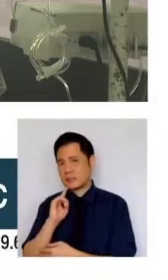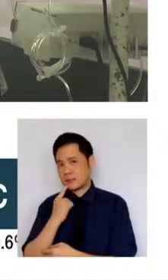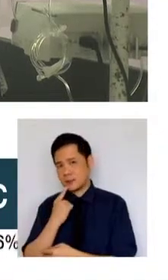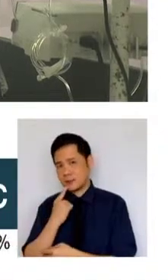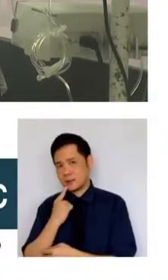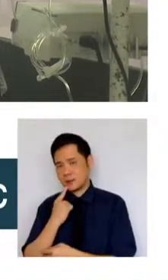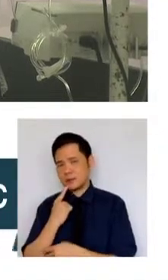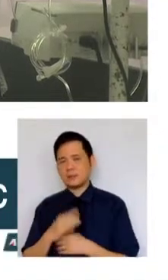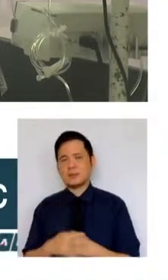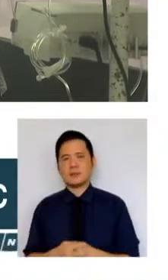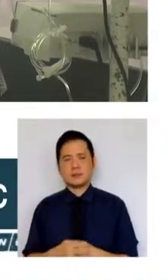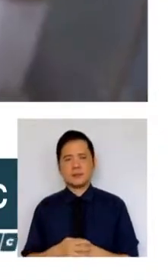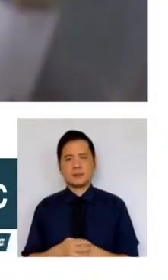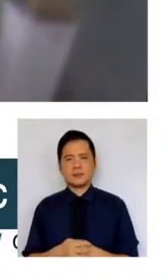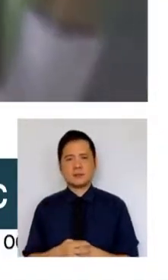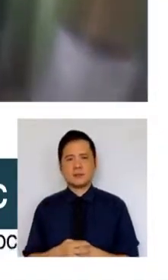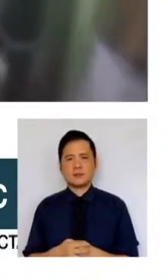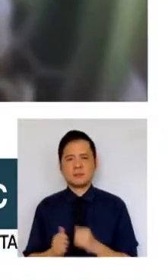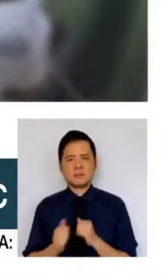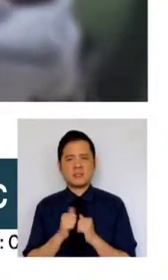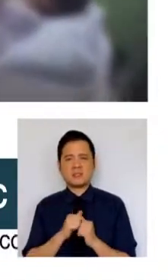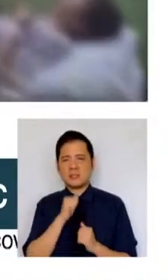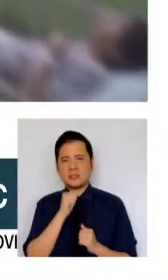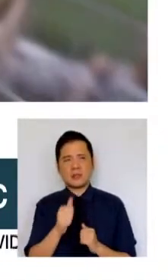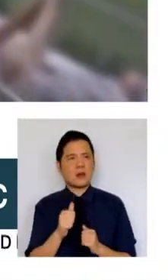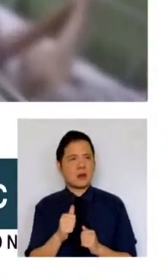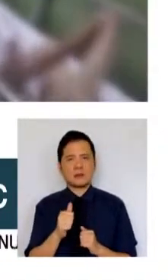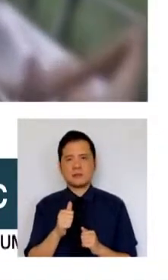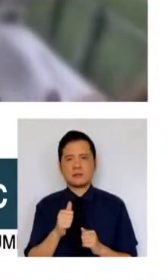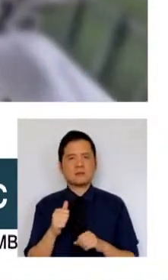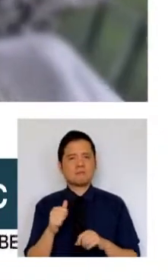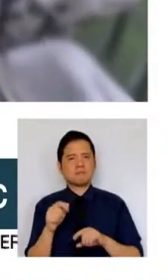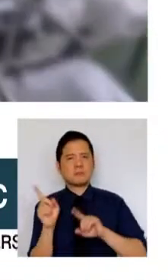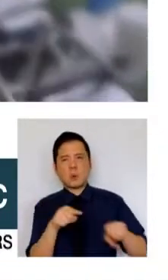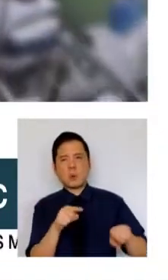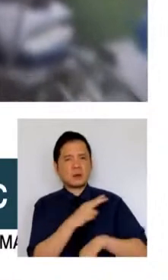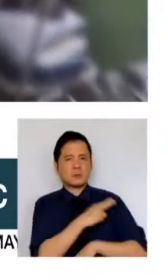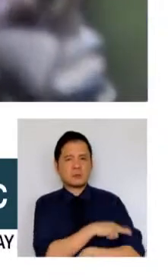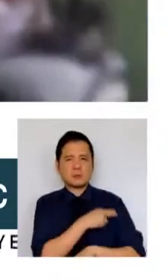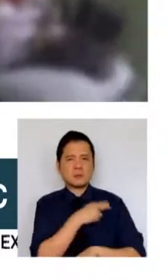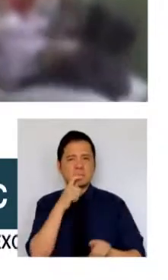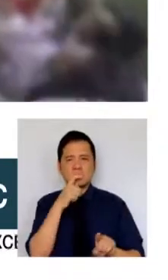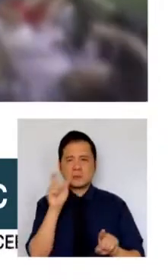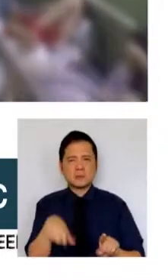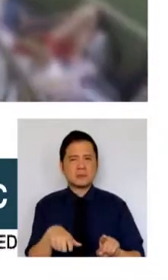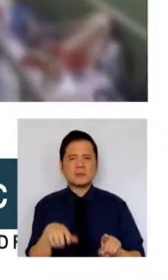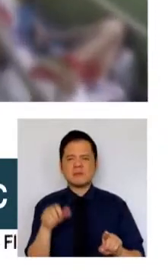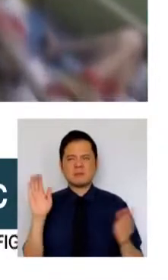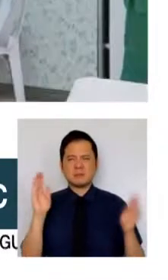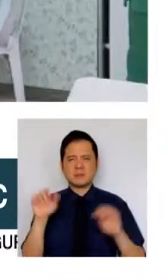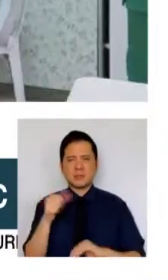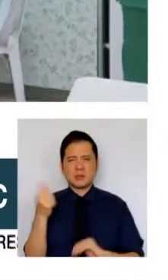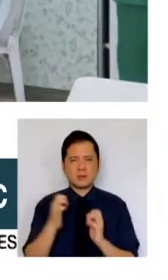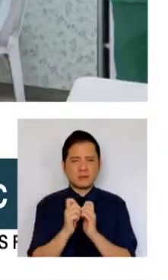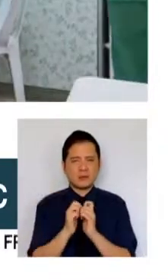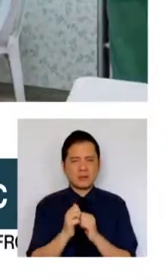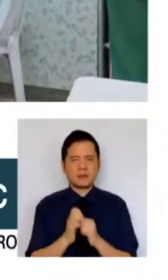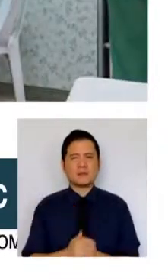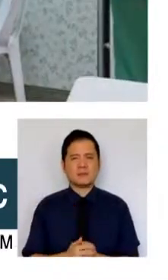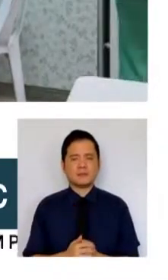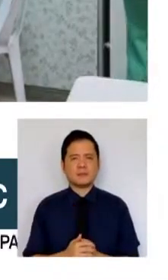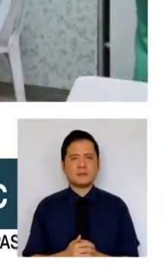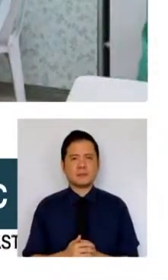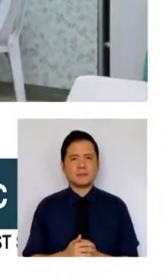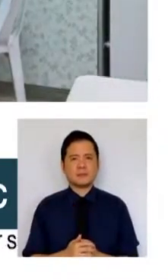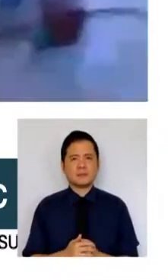serious or to cause severe cases than what we had with earlier variants. So our hospitals,